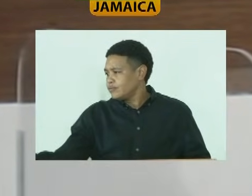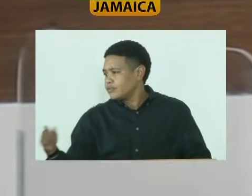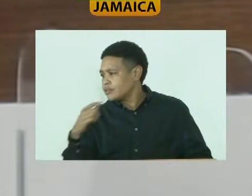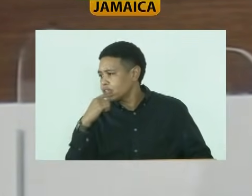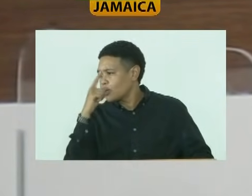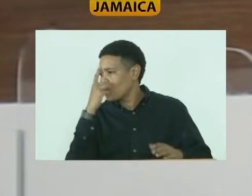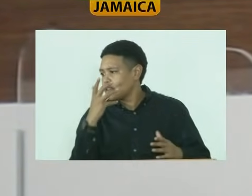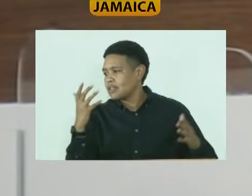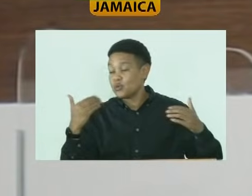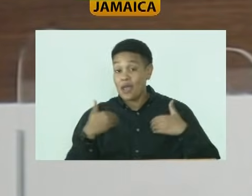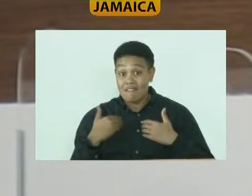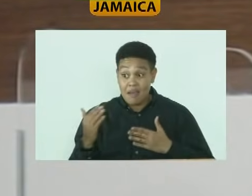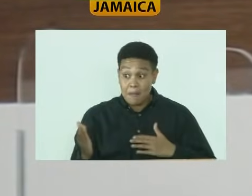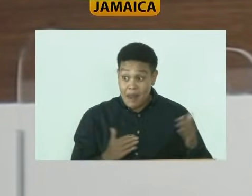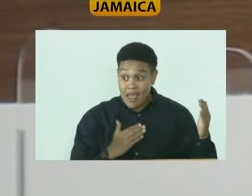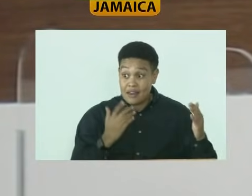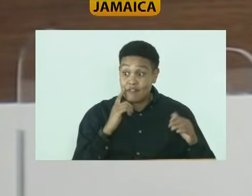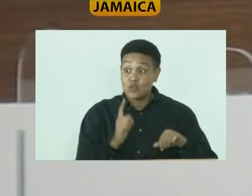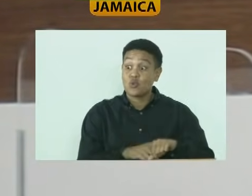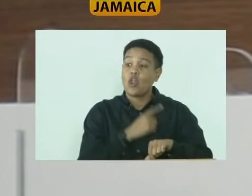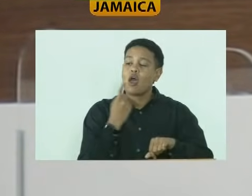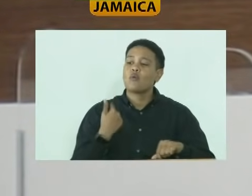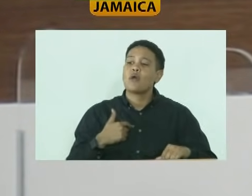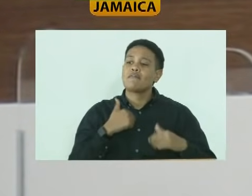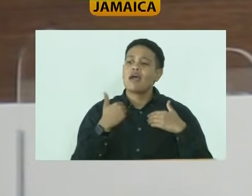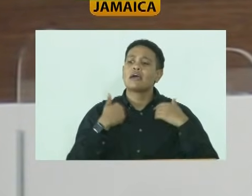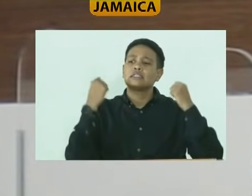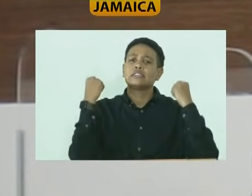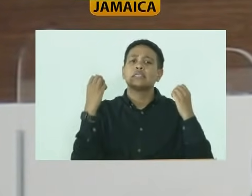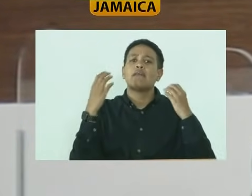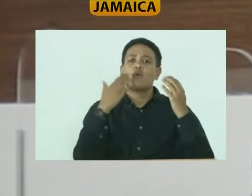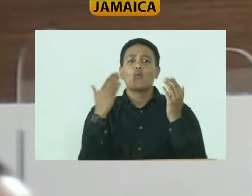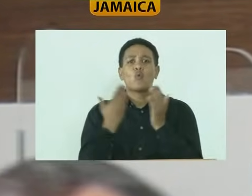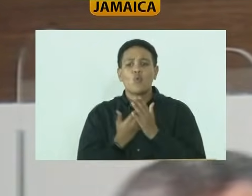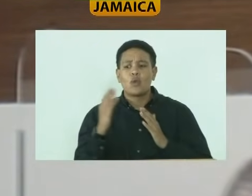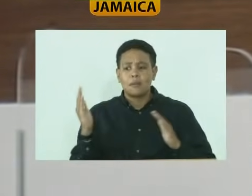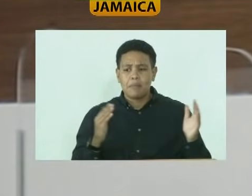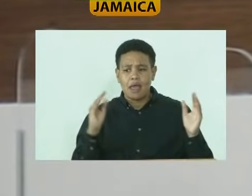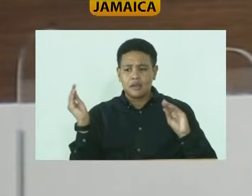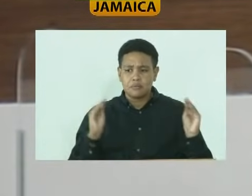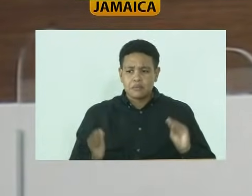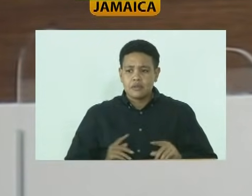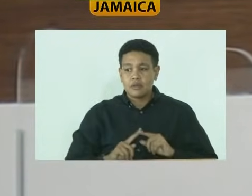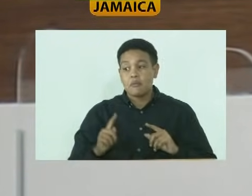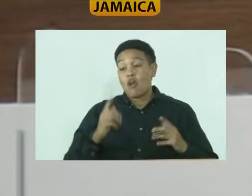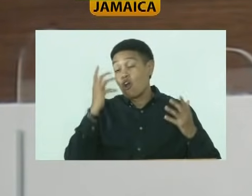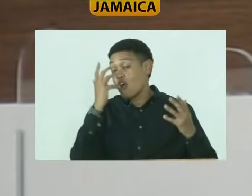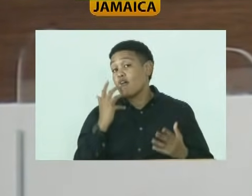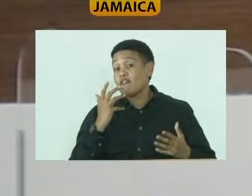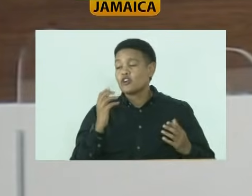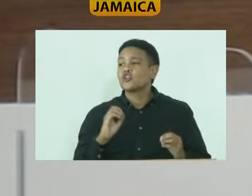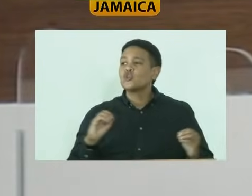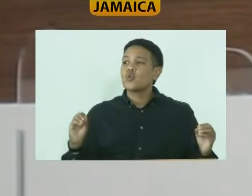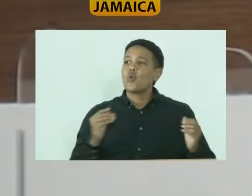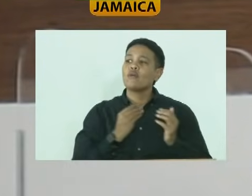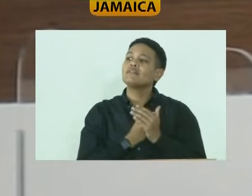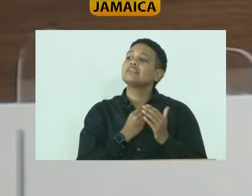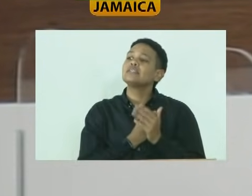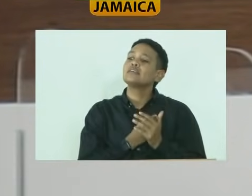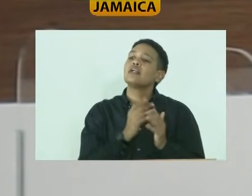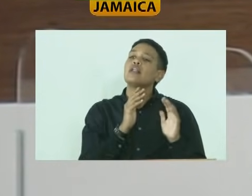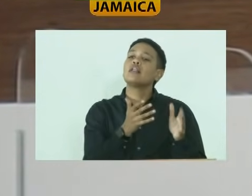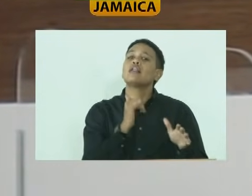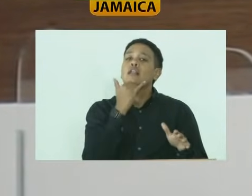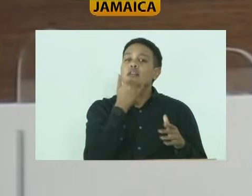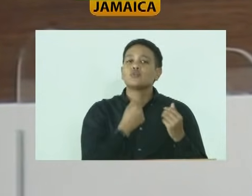plan. And for too long we have had several good plans, but unfortunately no fiscal space to